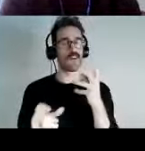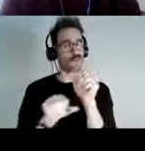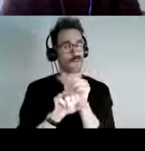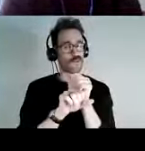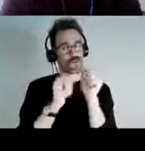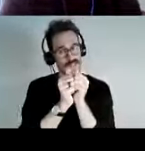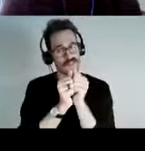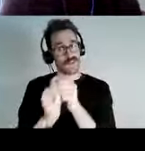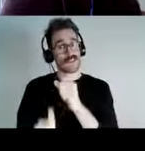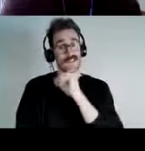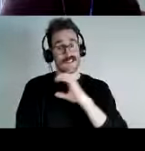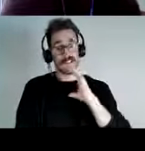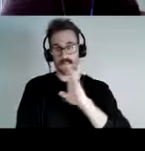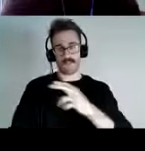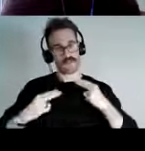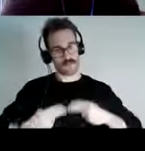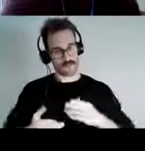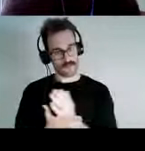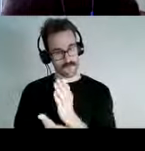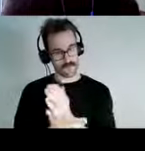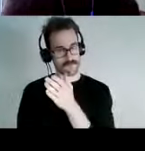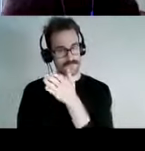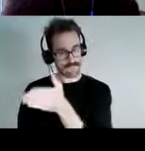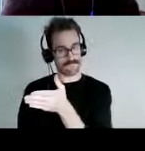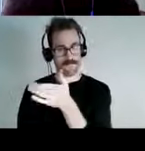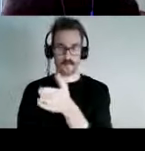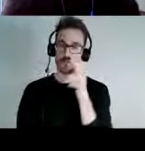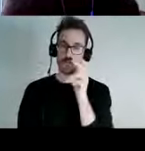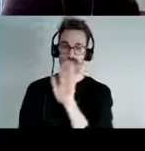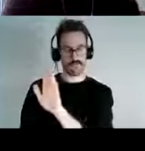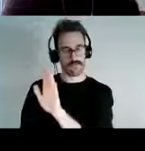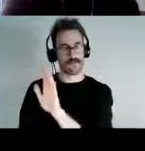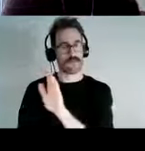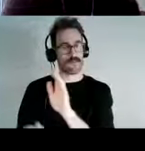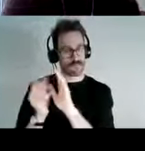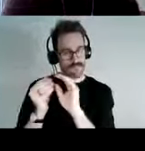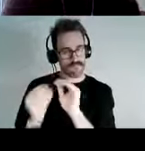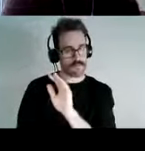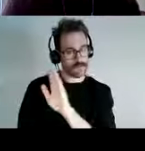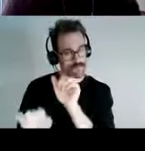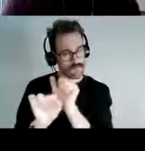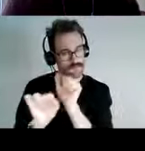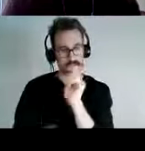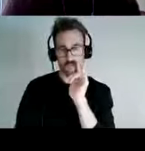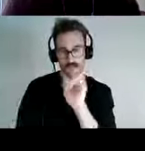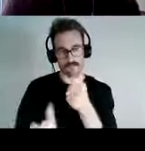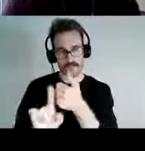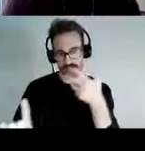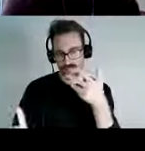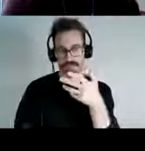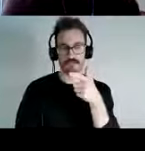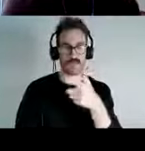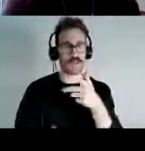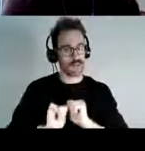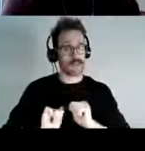persons, and you will hear from her about all the work that she's doing to get this momentum move forward,